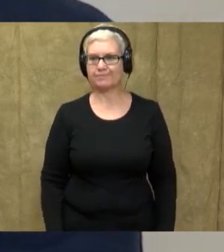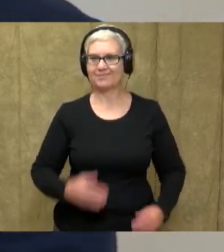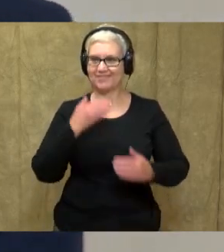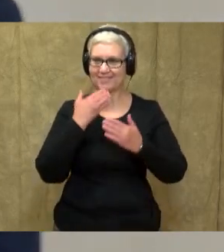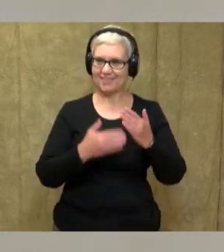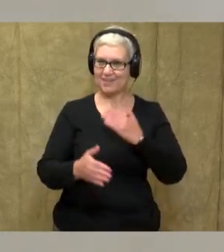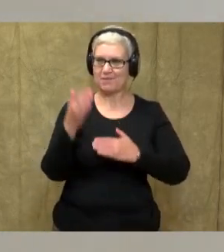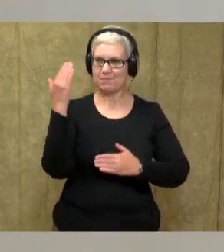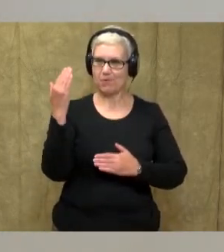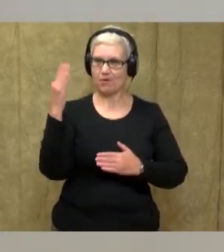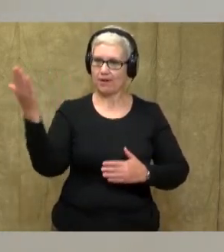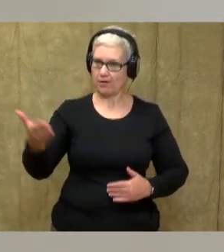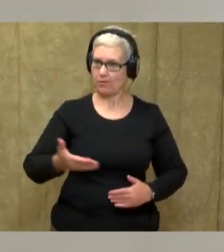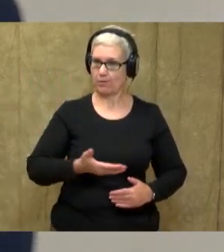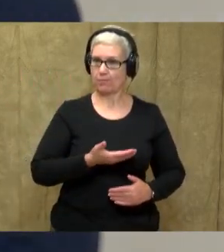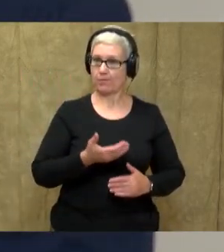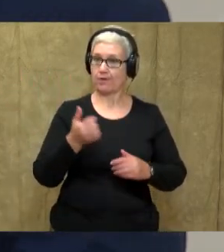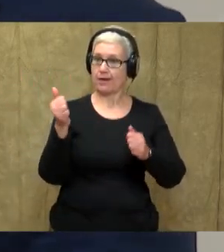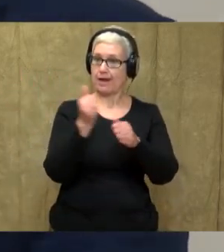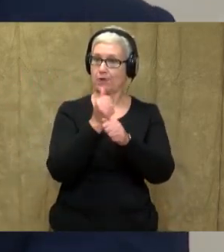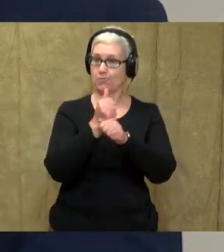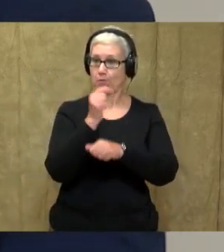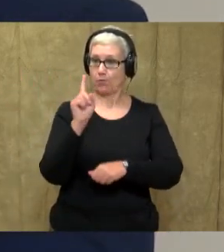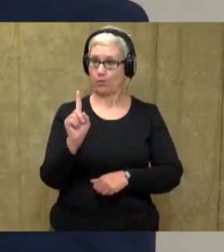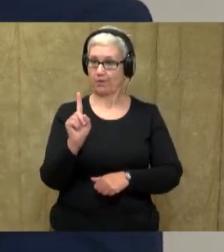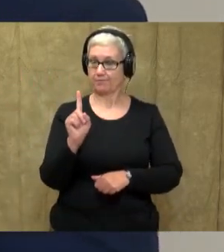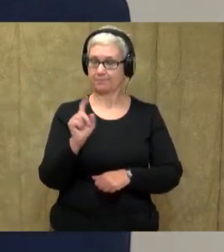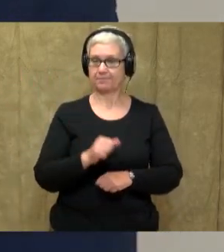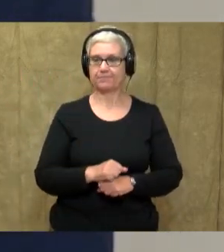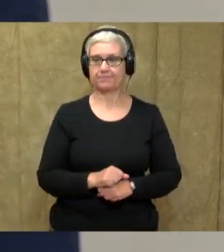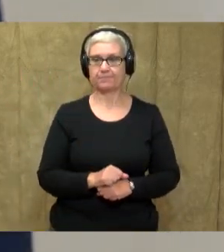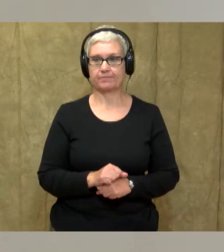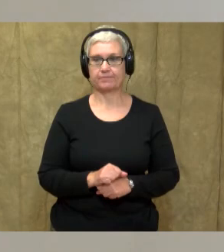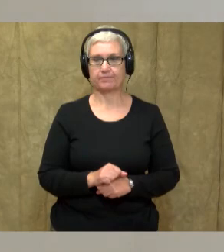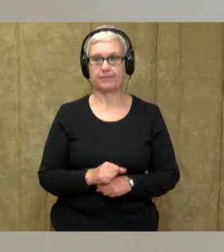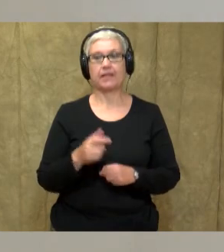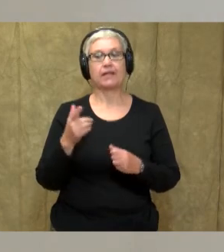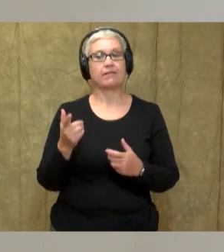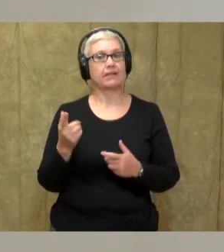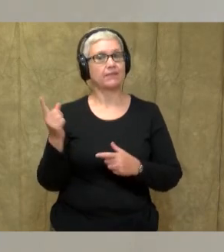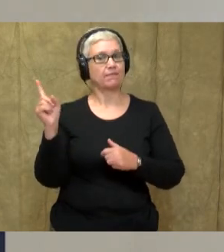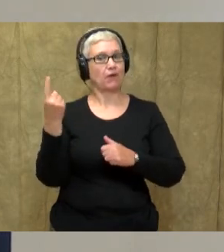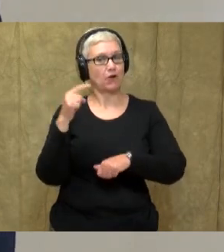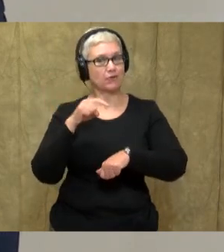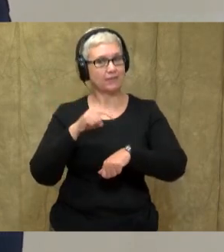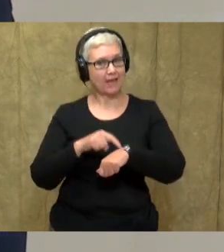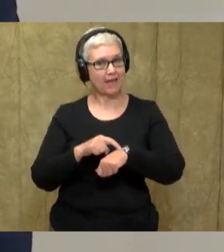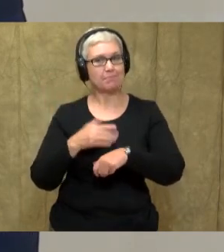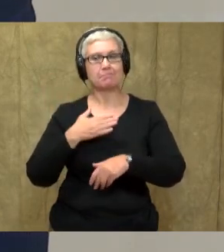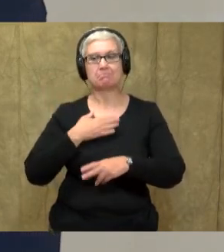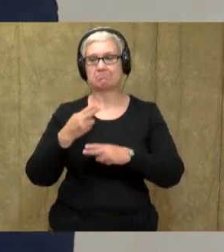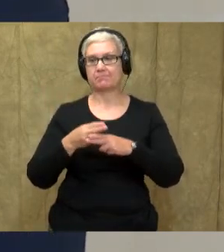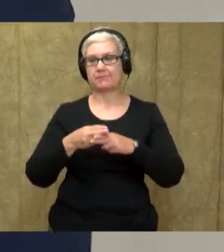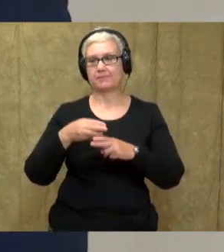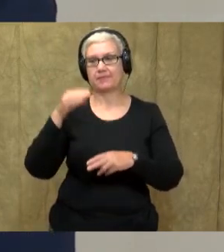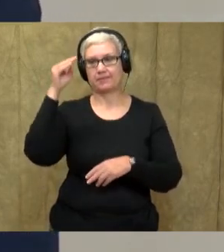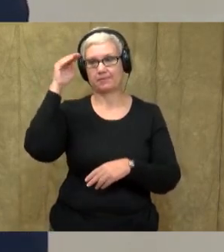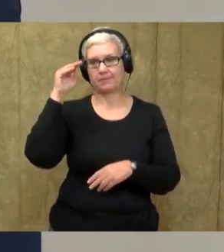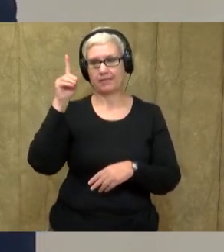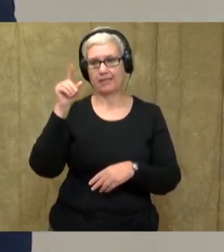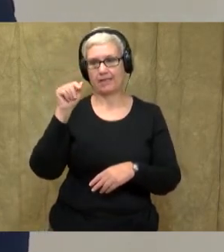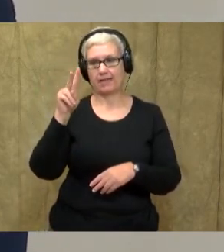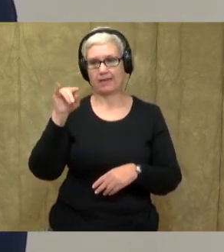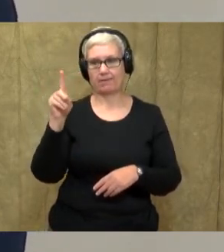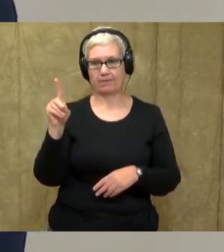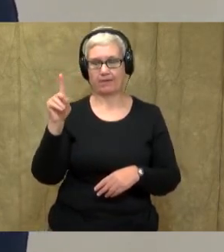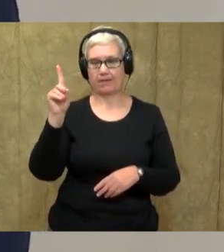Good morning, welcome to Algebra I. And for those of you tuning in for the first time, my name is David Dye. This is my third year teaching